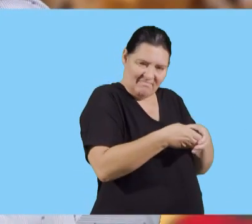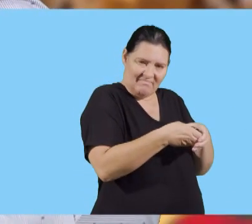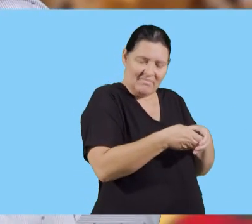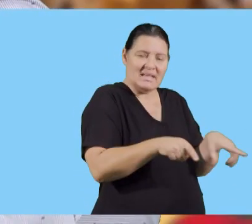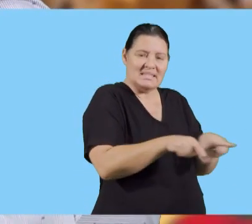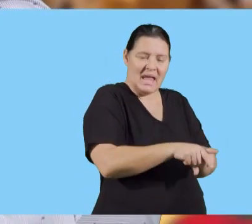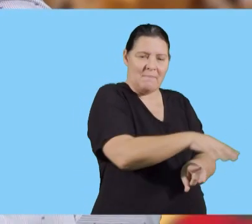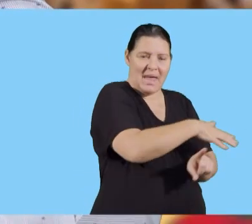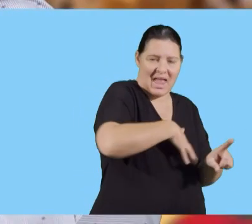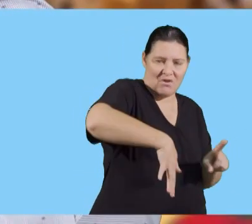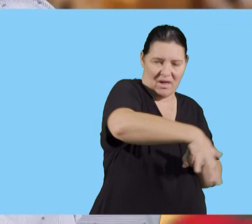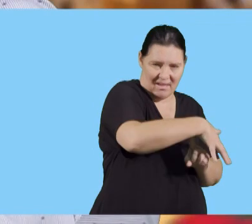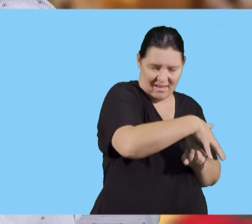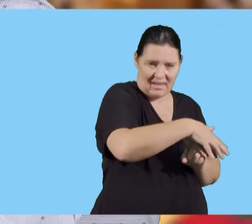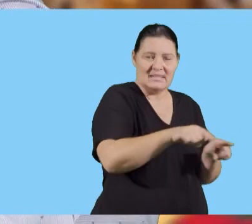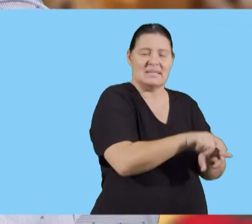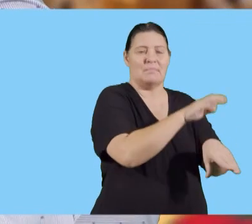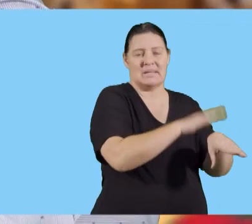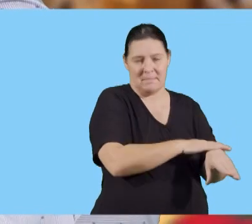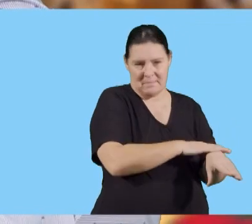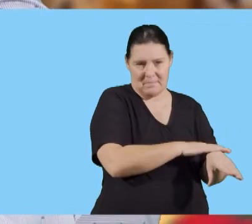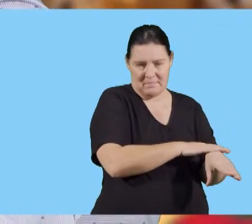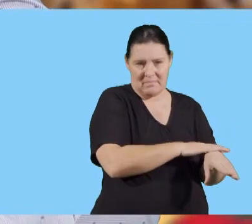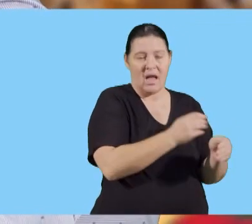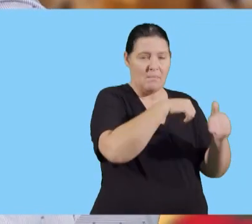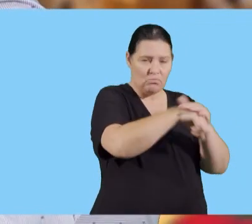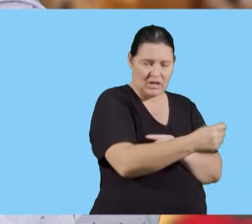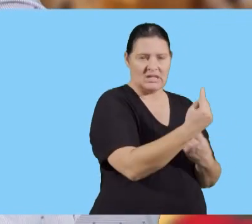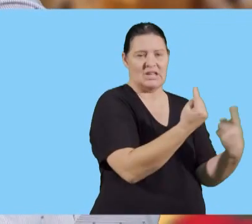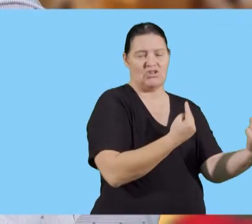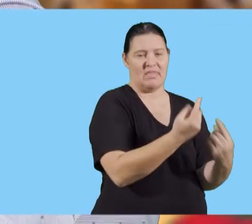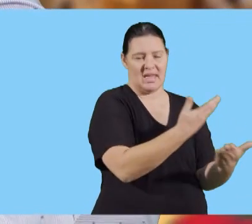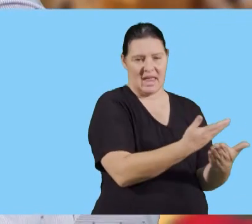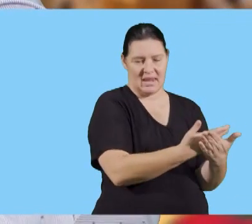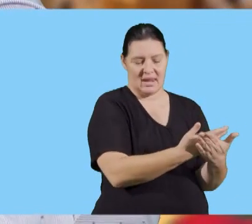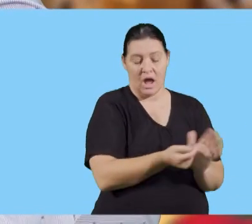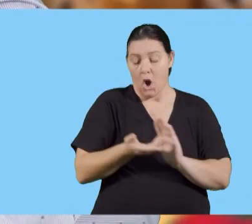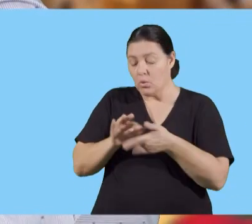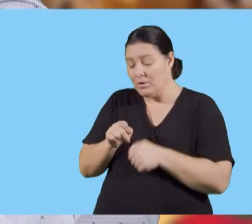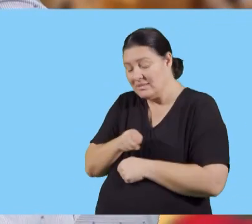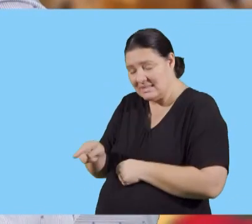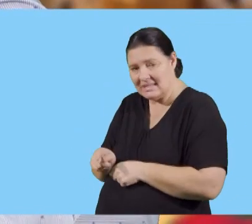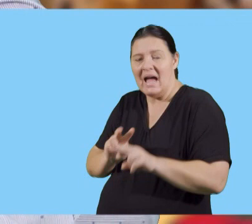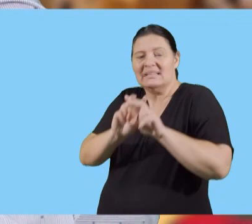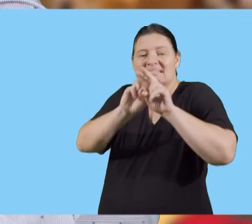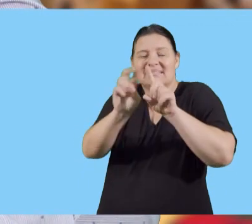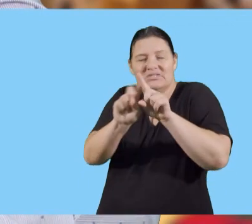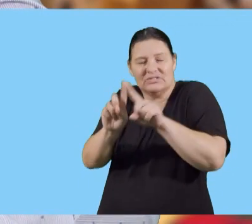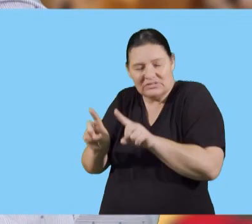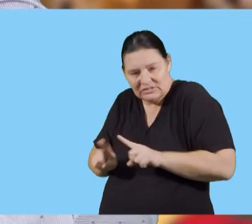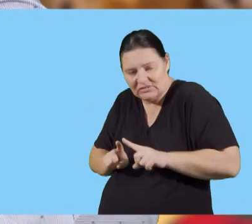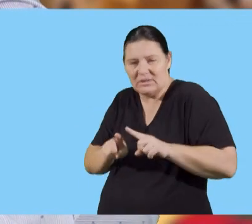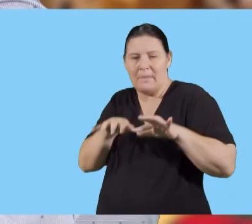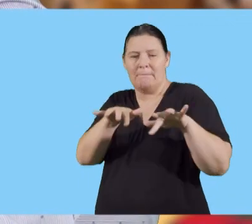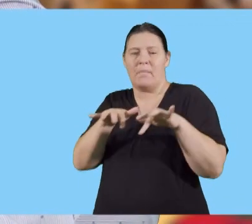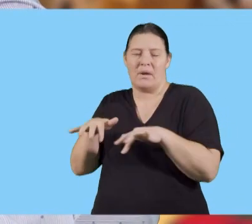of the same species found in the same place and are able to breed with one another. Whereas a community,